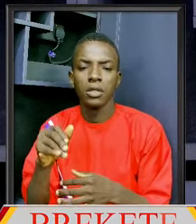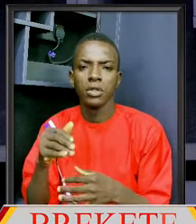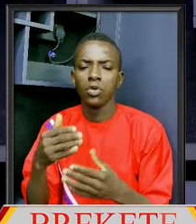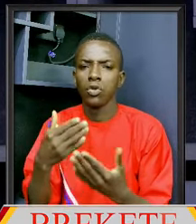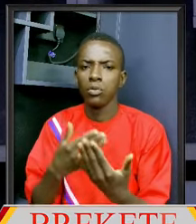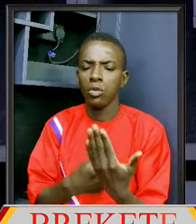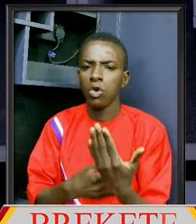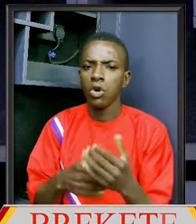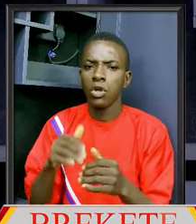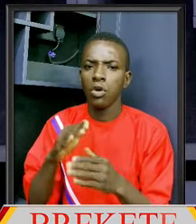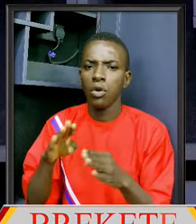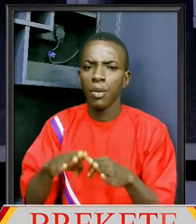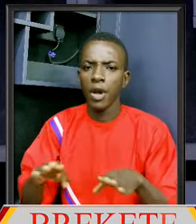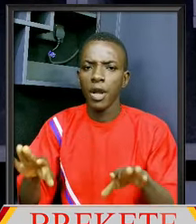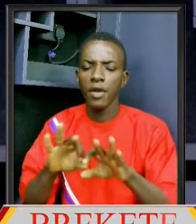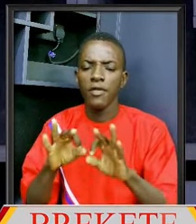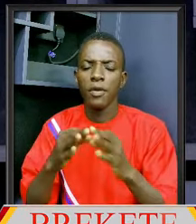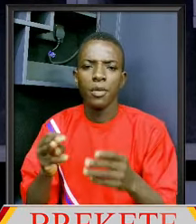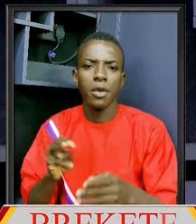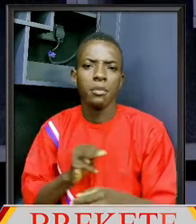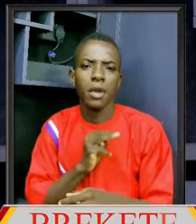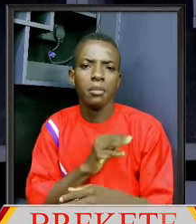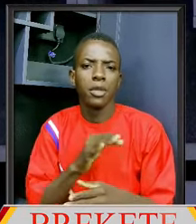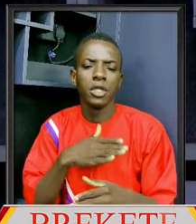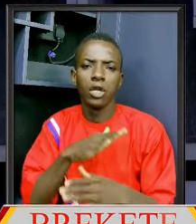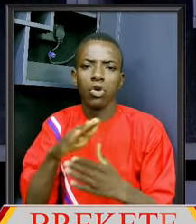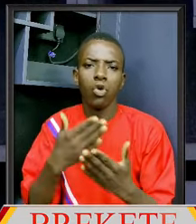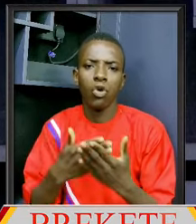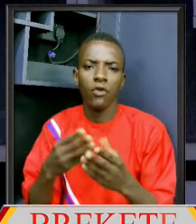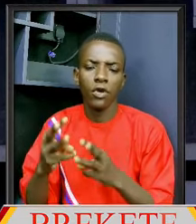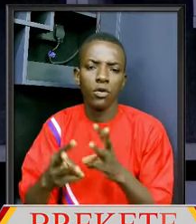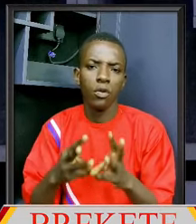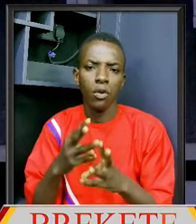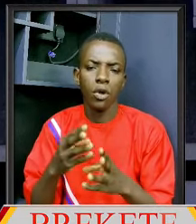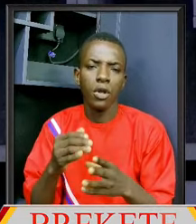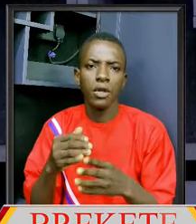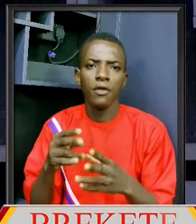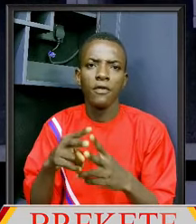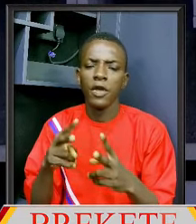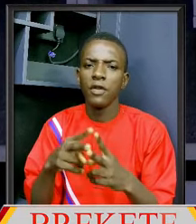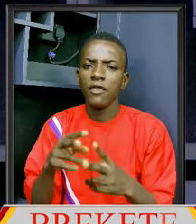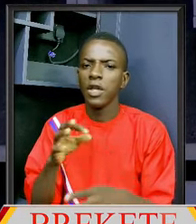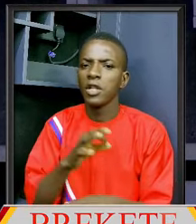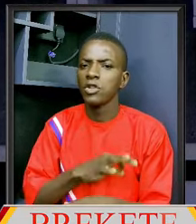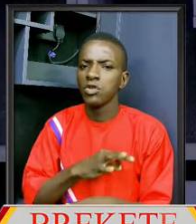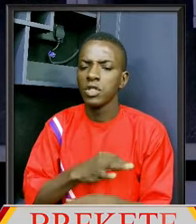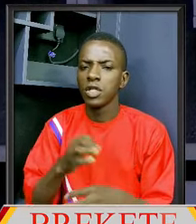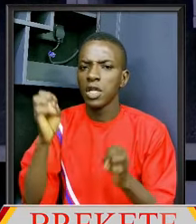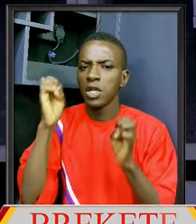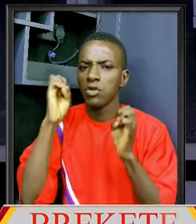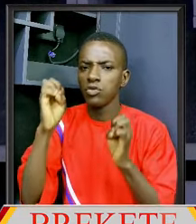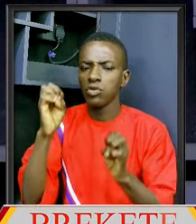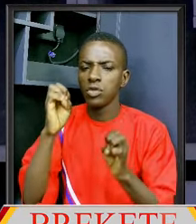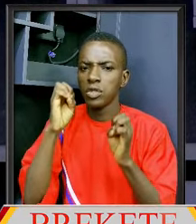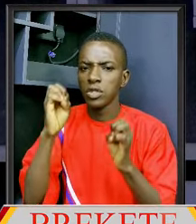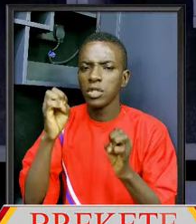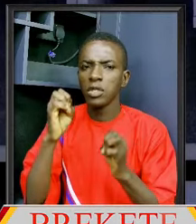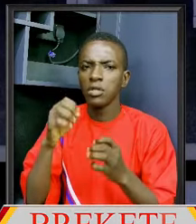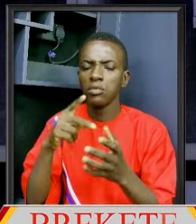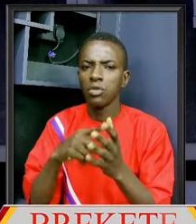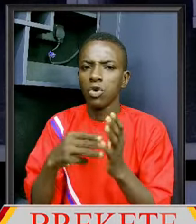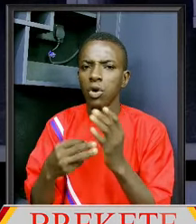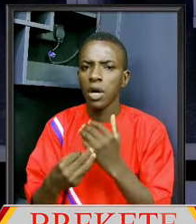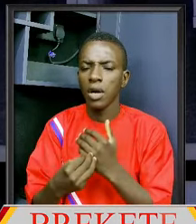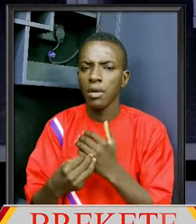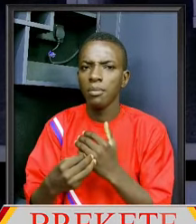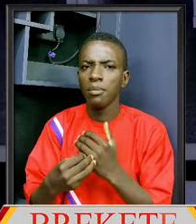good morning to all Brekete family members and all over. And it's a very interesting and educative